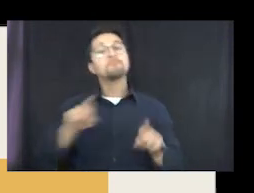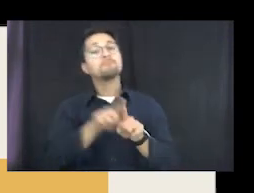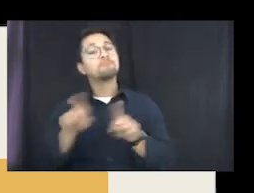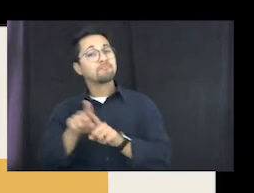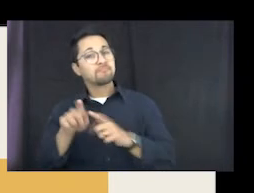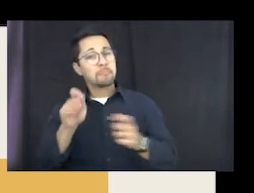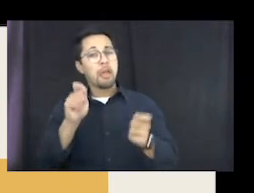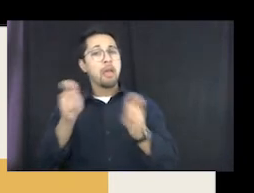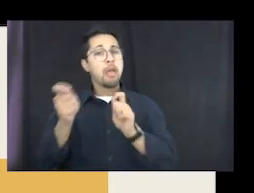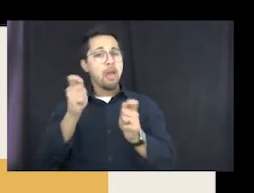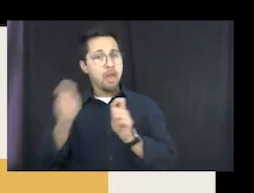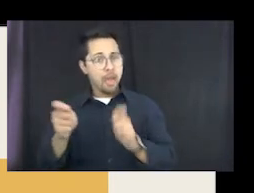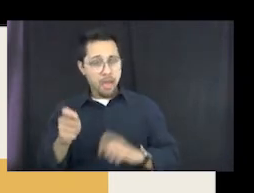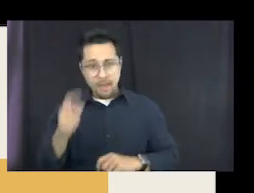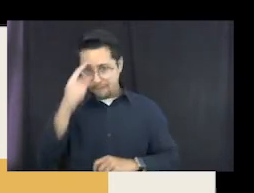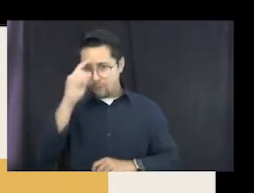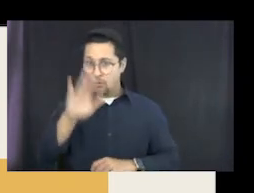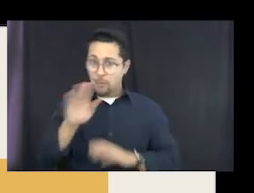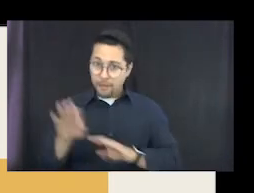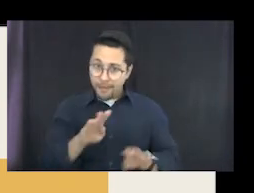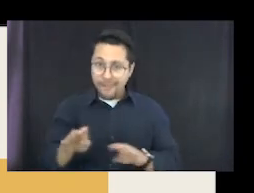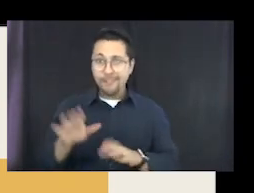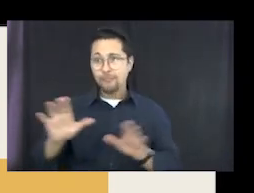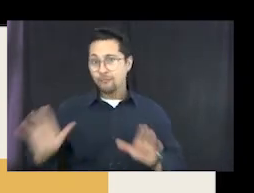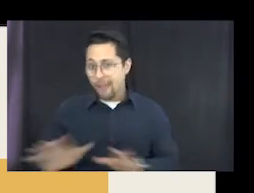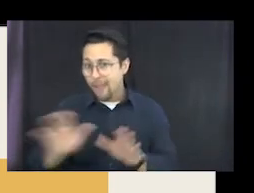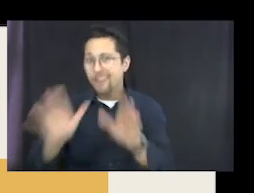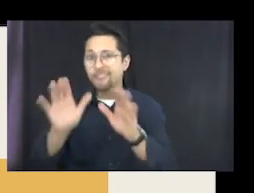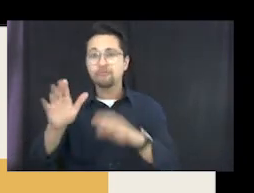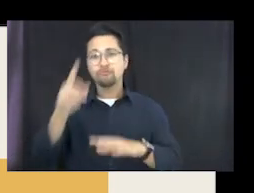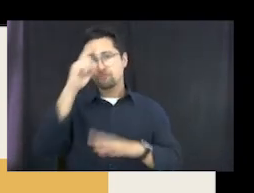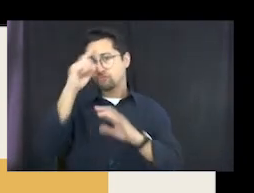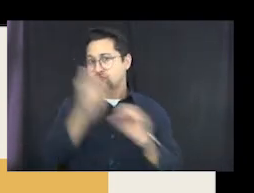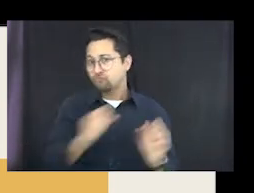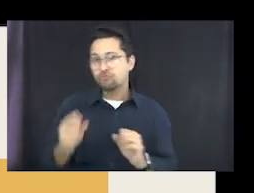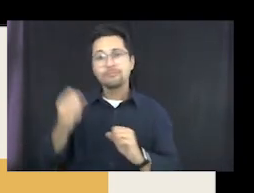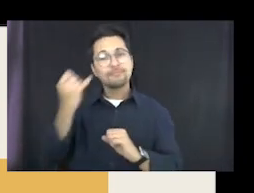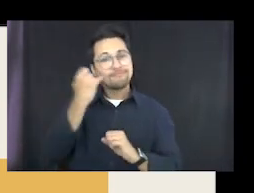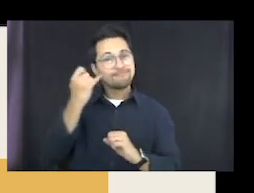making changes in one's behavior, actions, and strategies as needed.